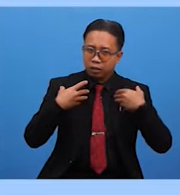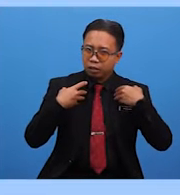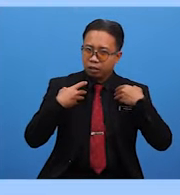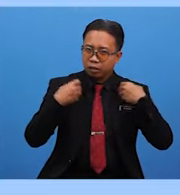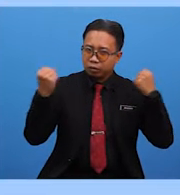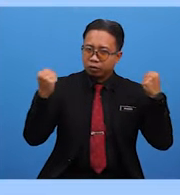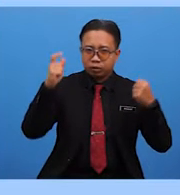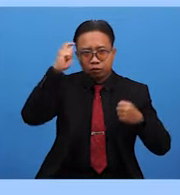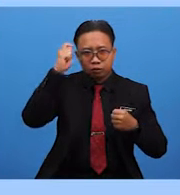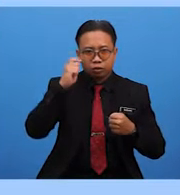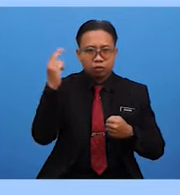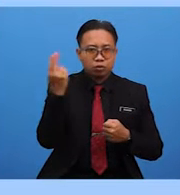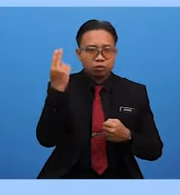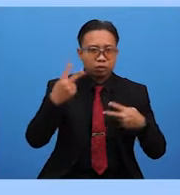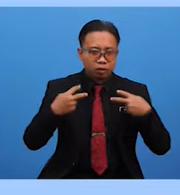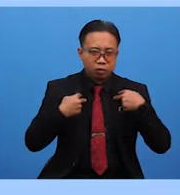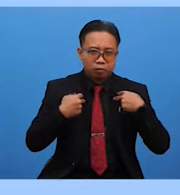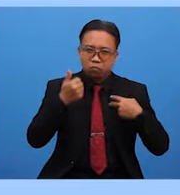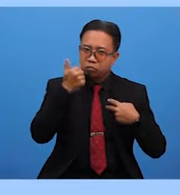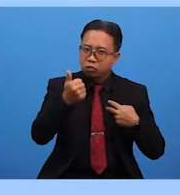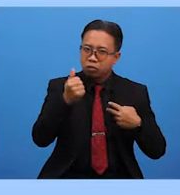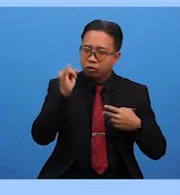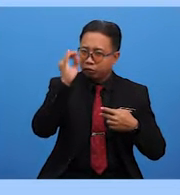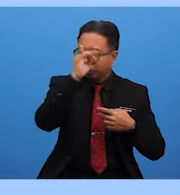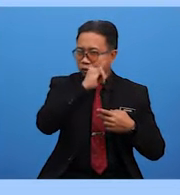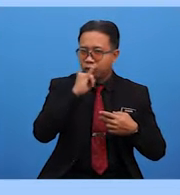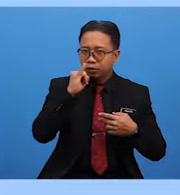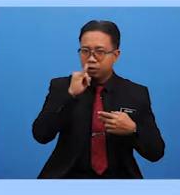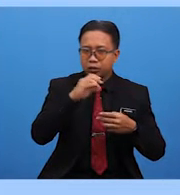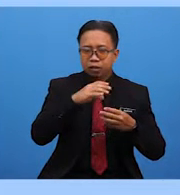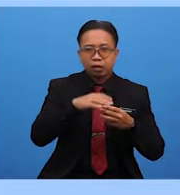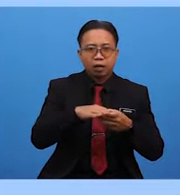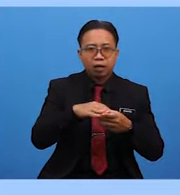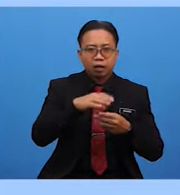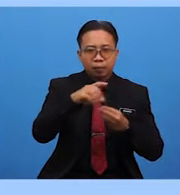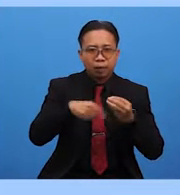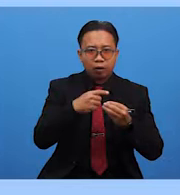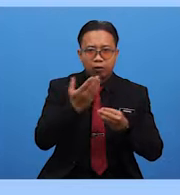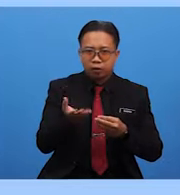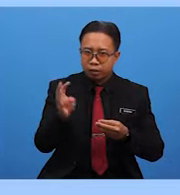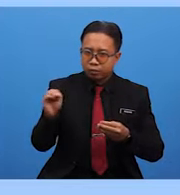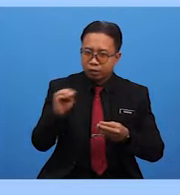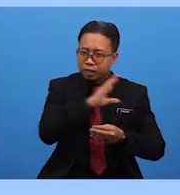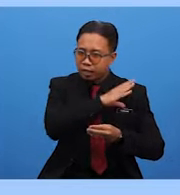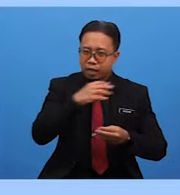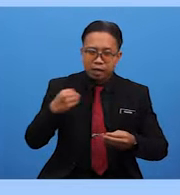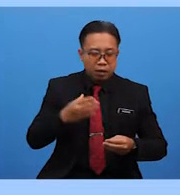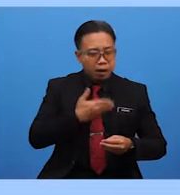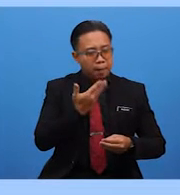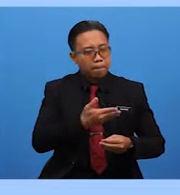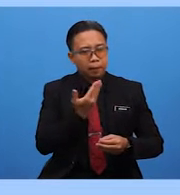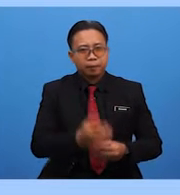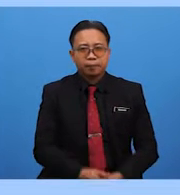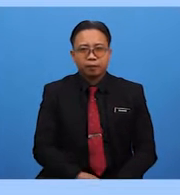Healthy teenagers usually have positive image about themselves and are happier.